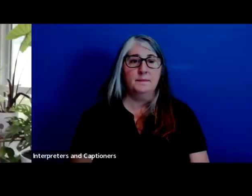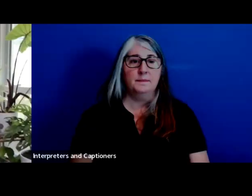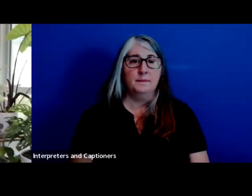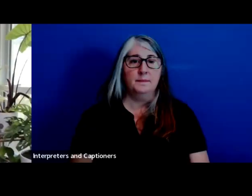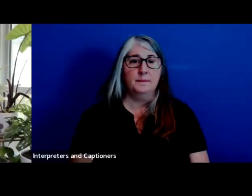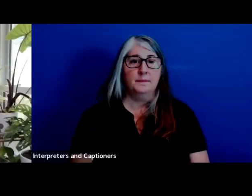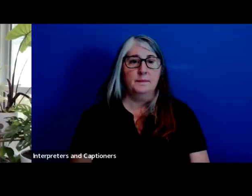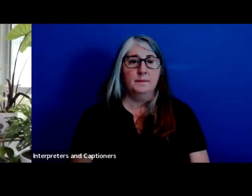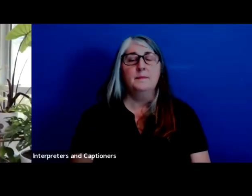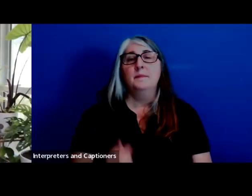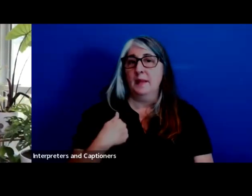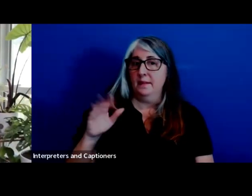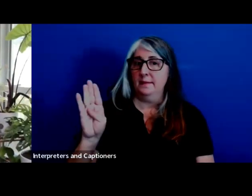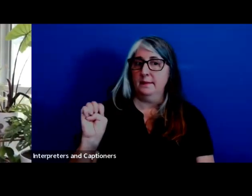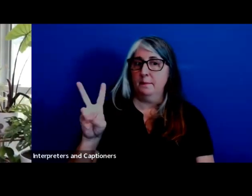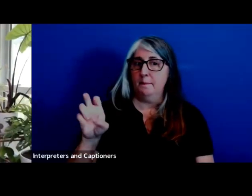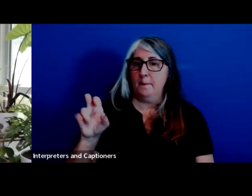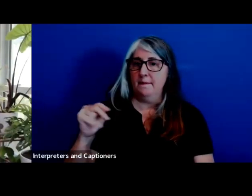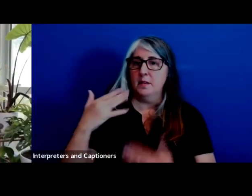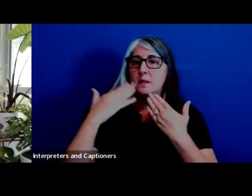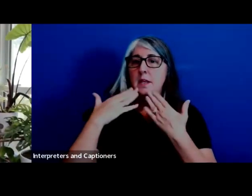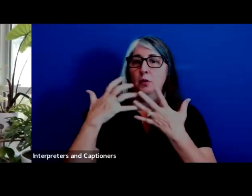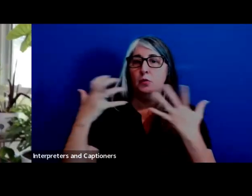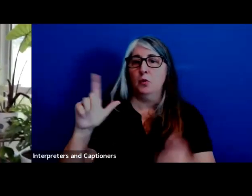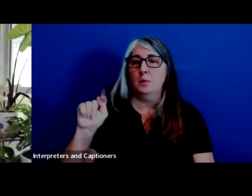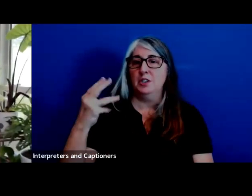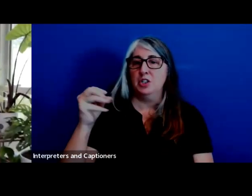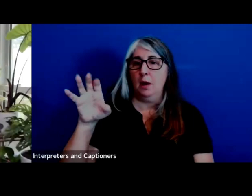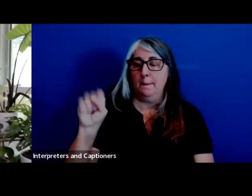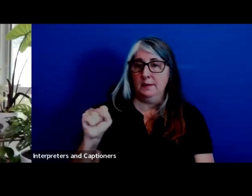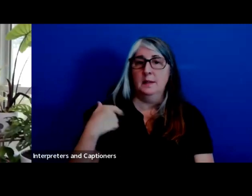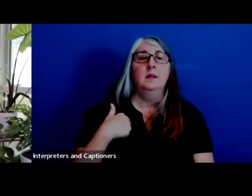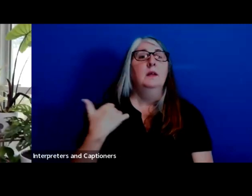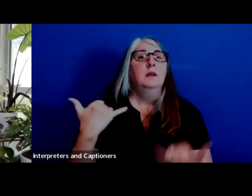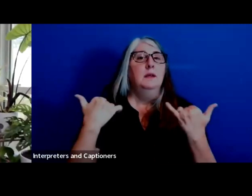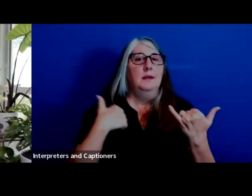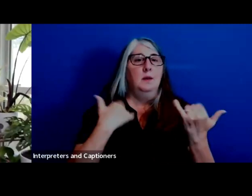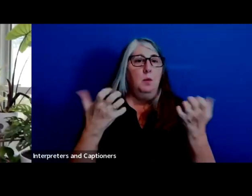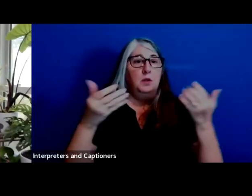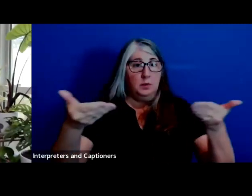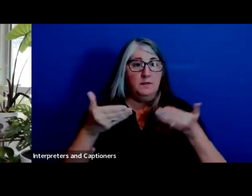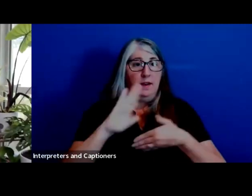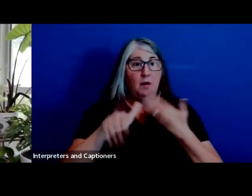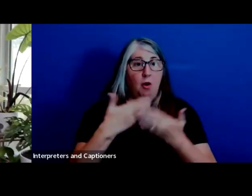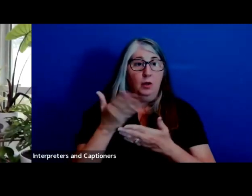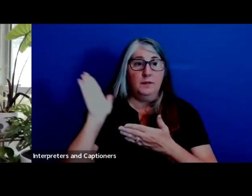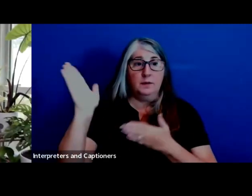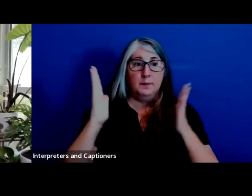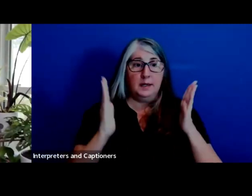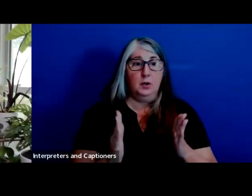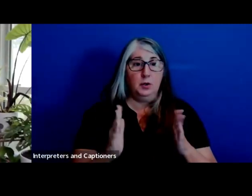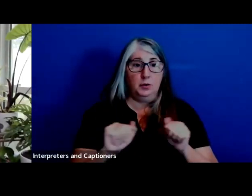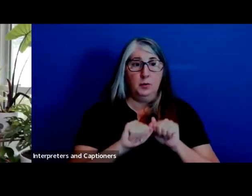This is Bevan. Thank you so much, Thomas. I would like to invite all of the panelists to please pop